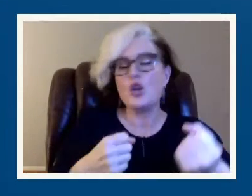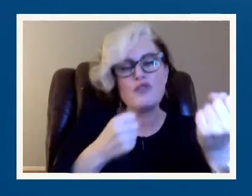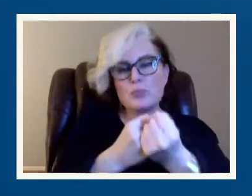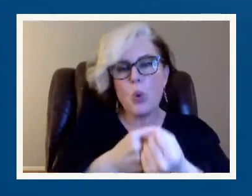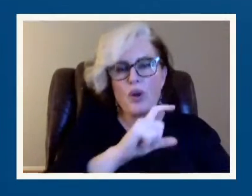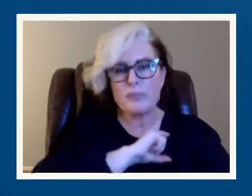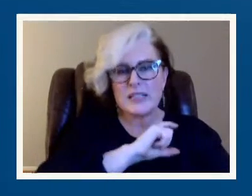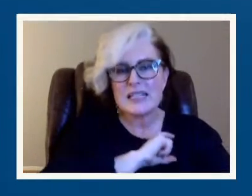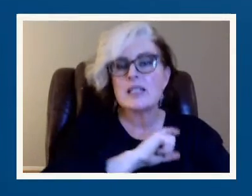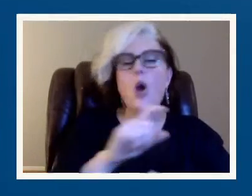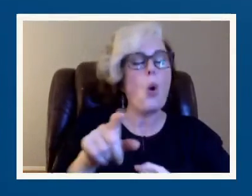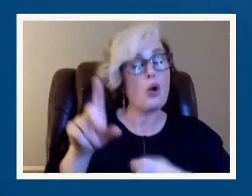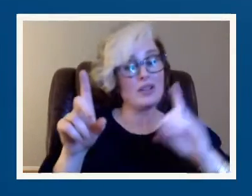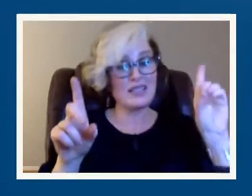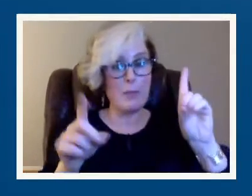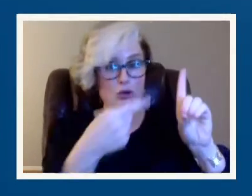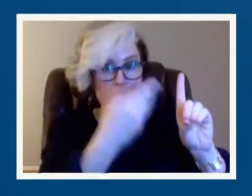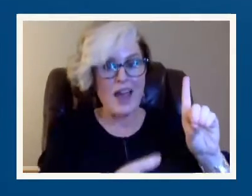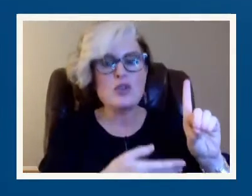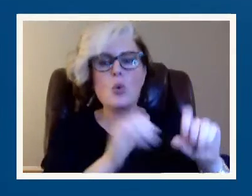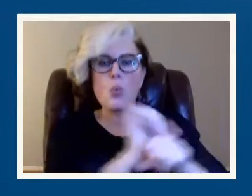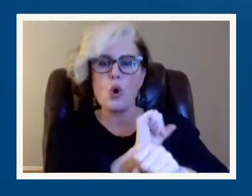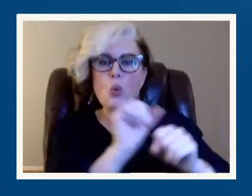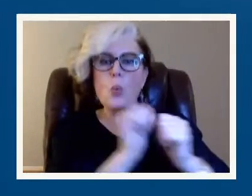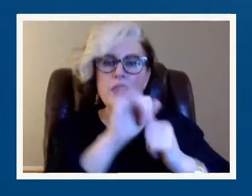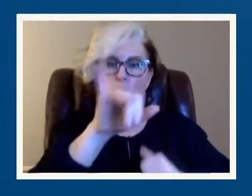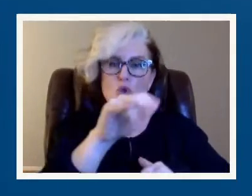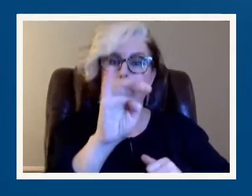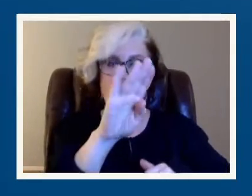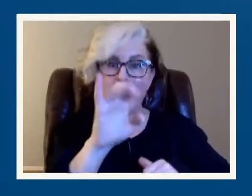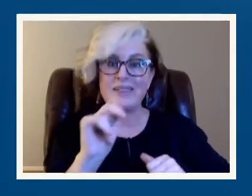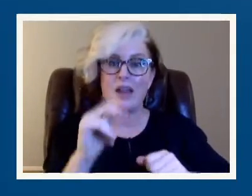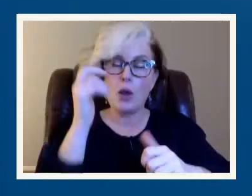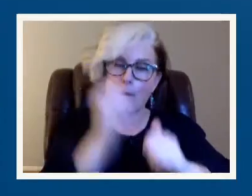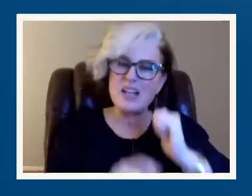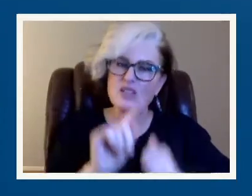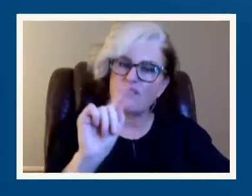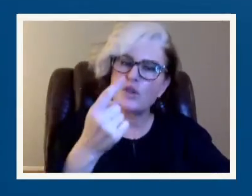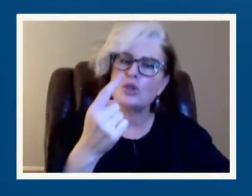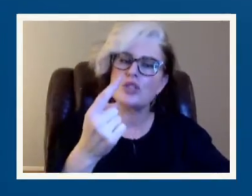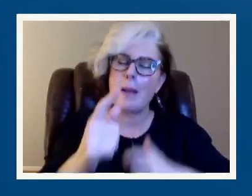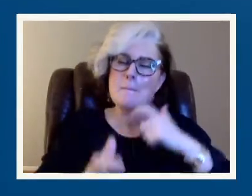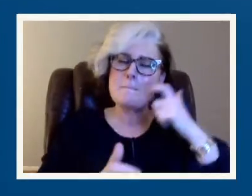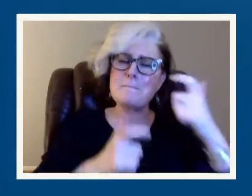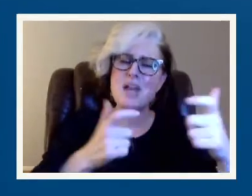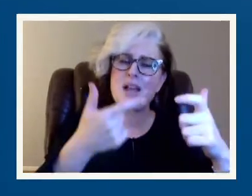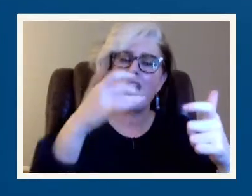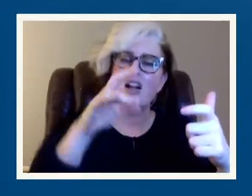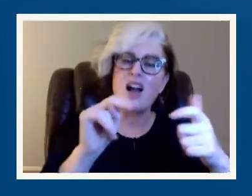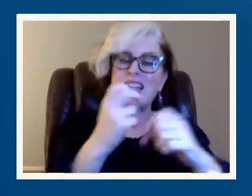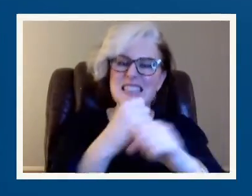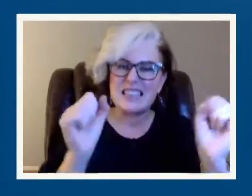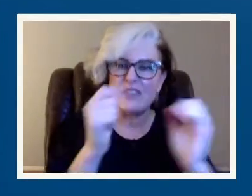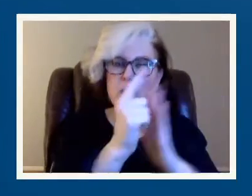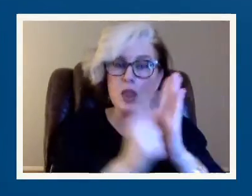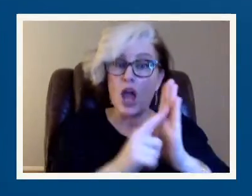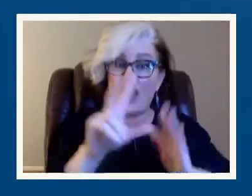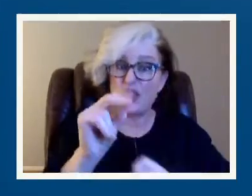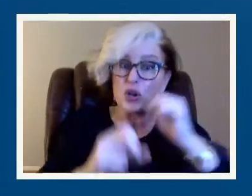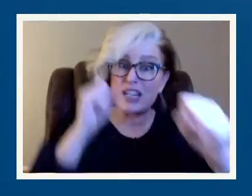or Democratic leaders who worked with Joe Biden to pass the first major gun safety legislation in nearly 30